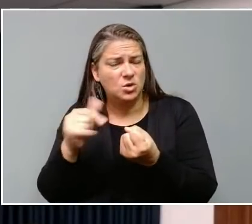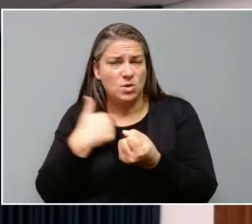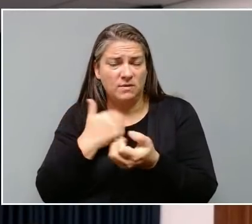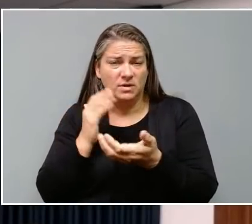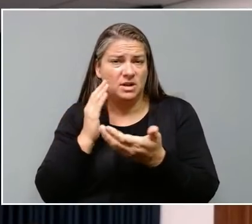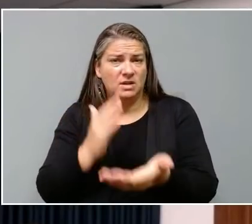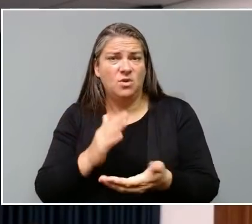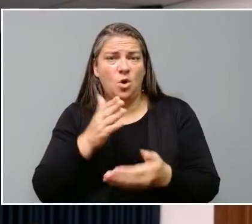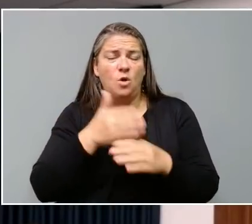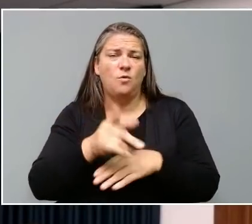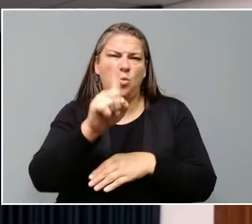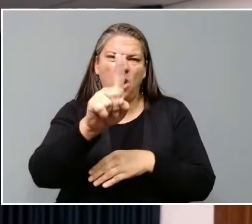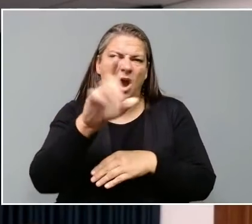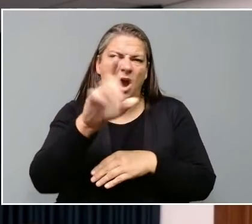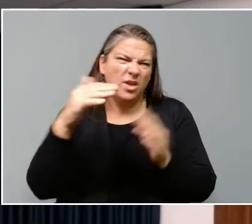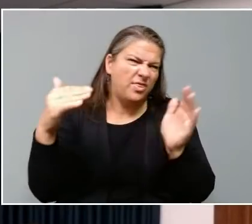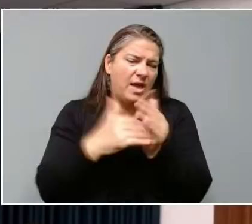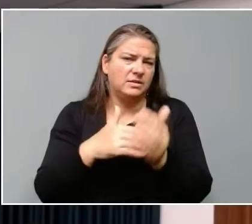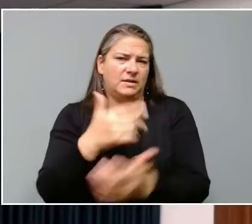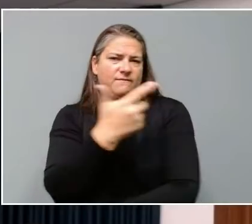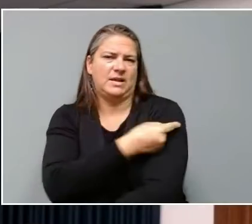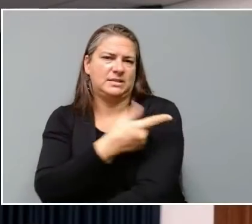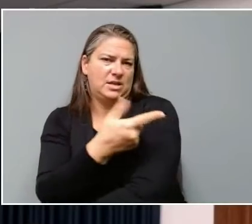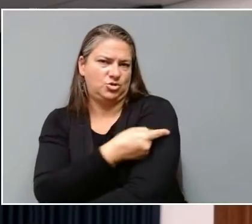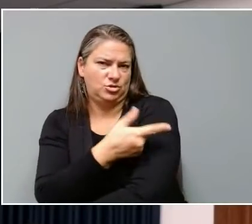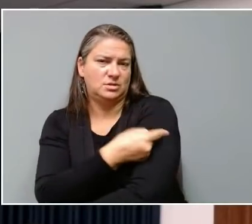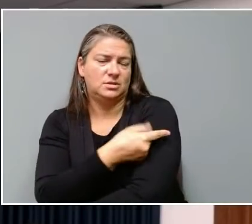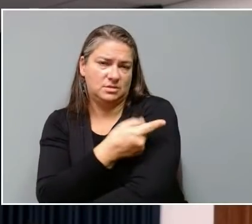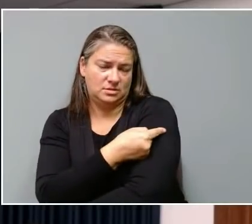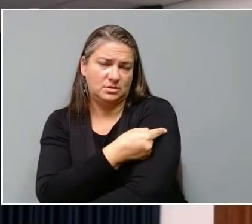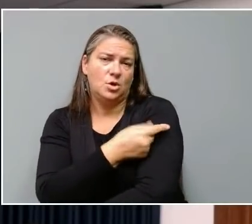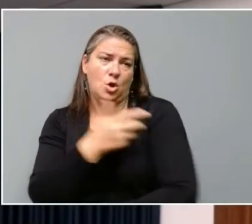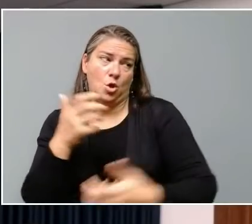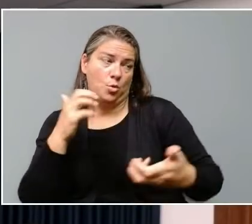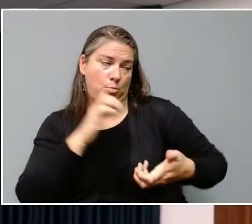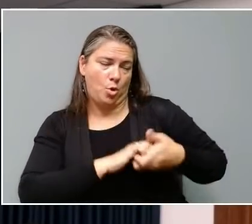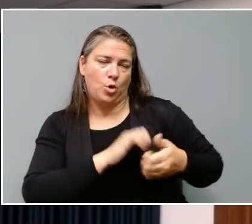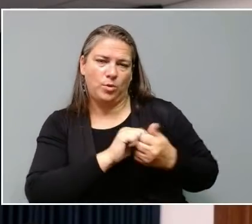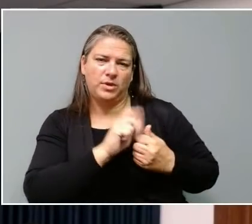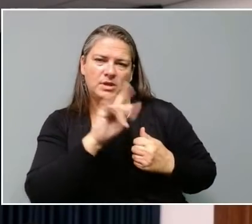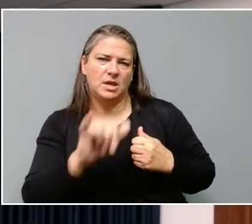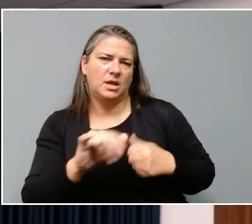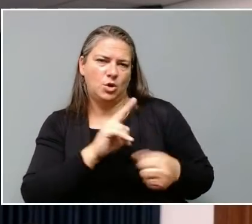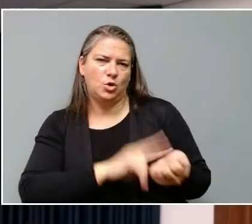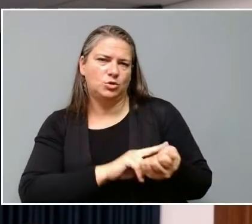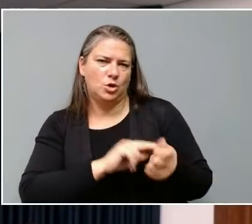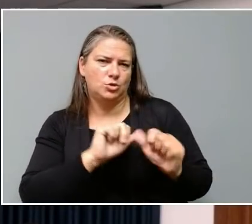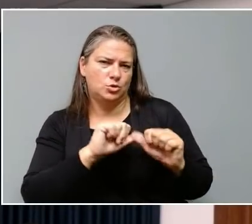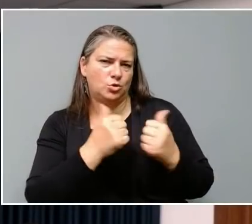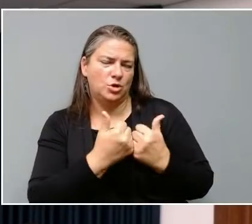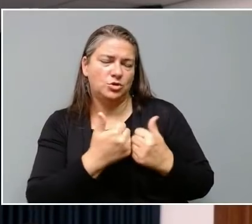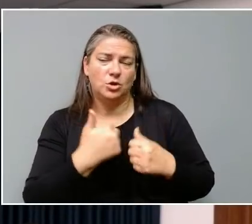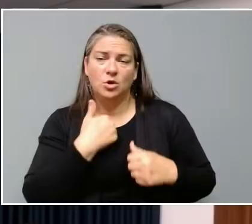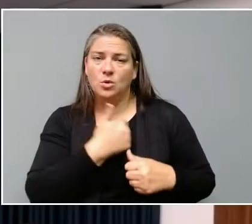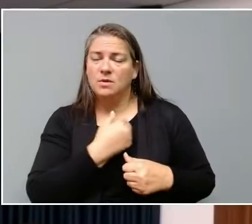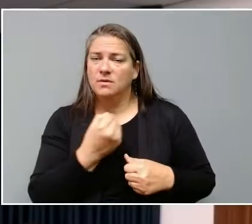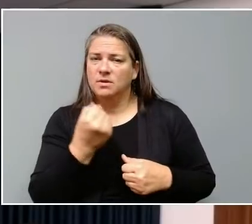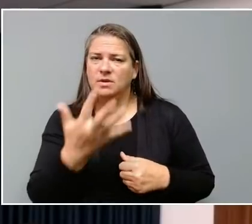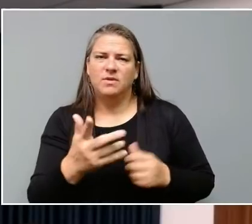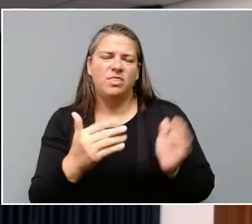100,000 vaccinations with our partnership with the Kentucky Nurses Association. We have administered thousands of